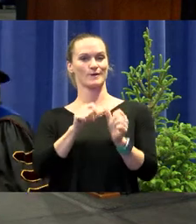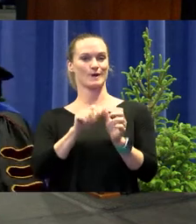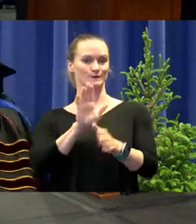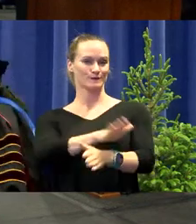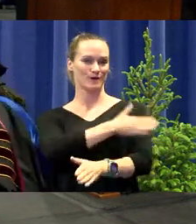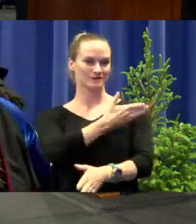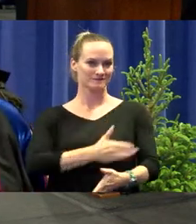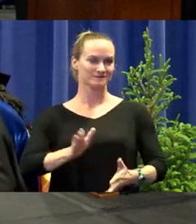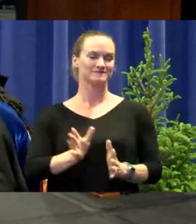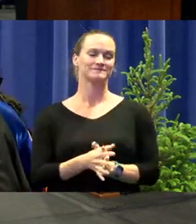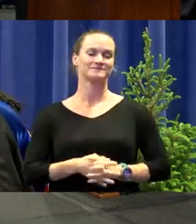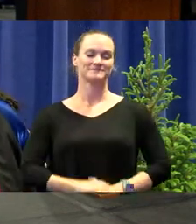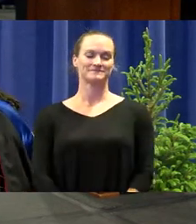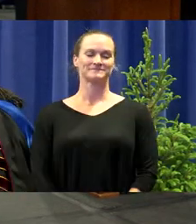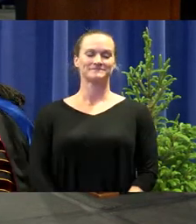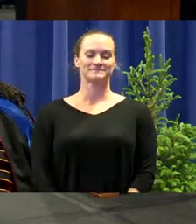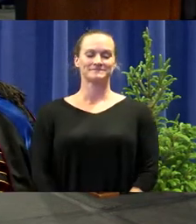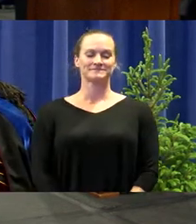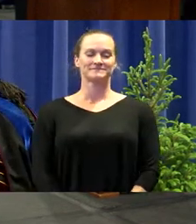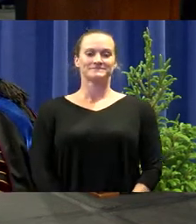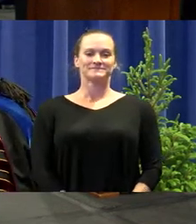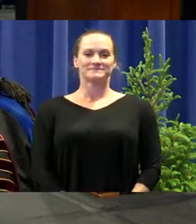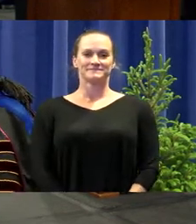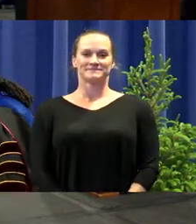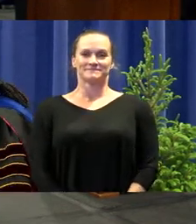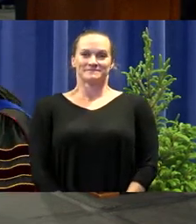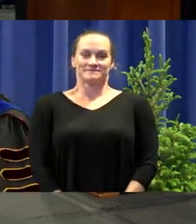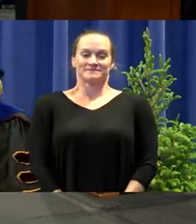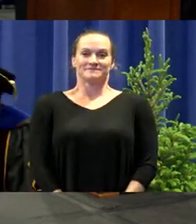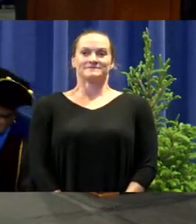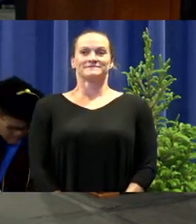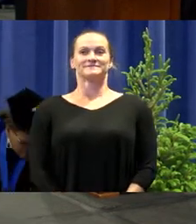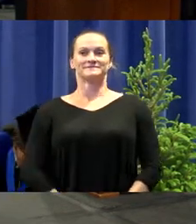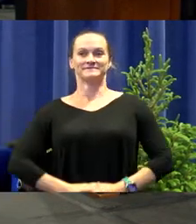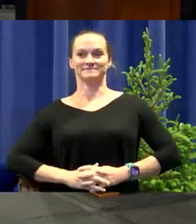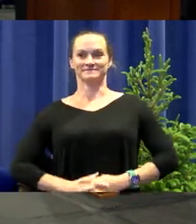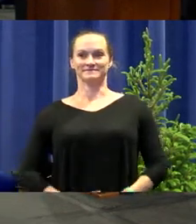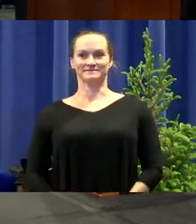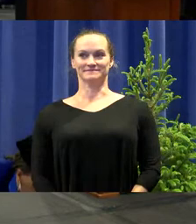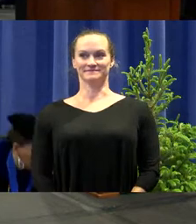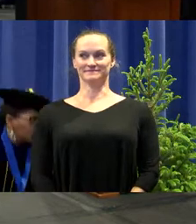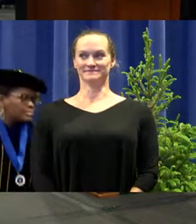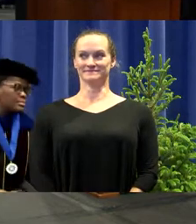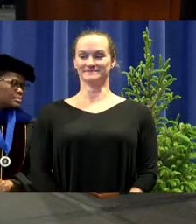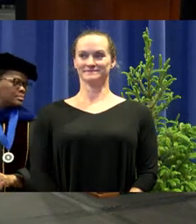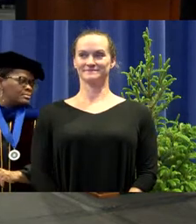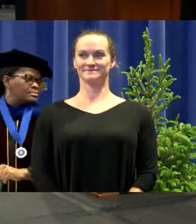for the Alma Mater and until the recessional of faculty and graduates is complete.